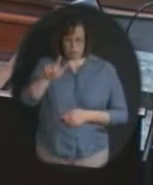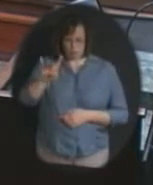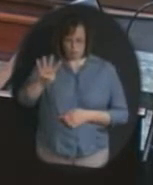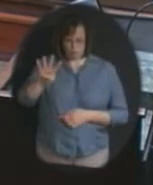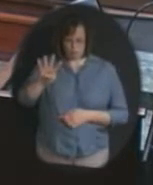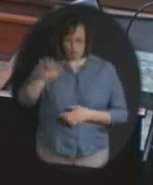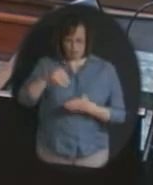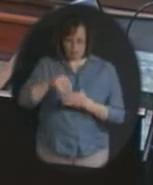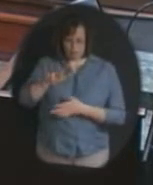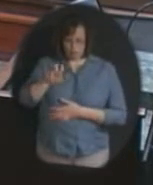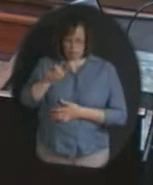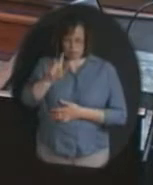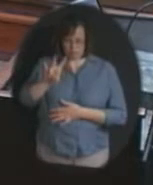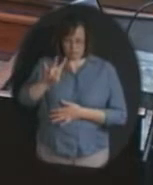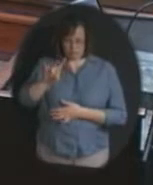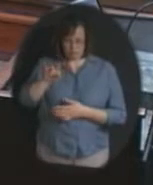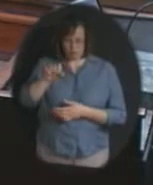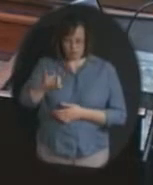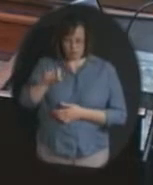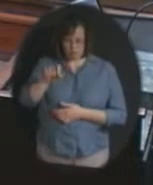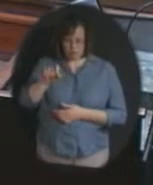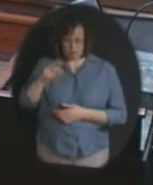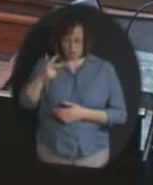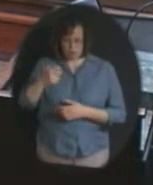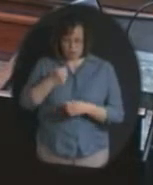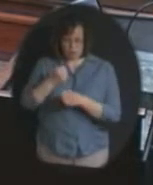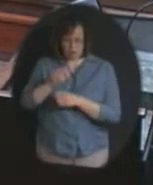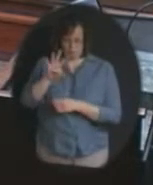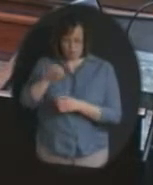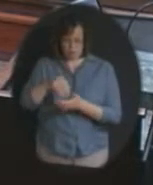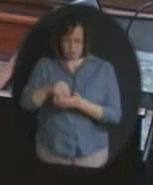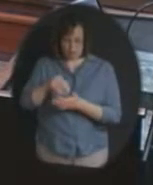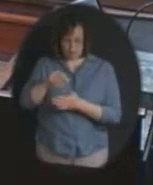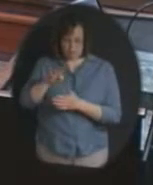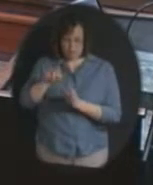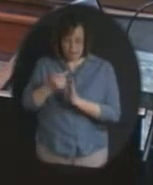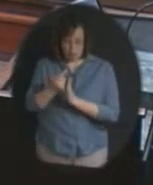$24,327.49, including a 3-year, 4,000-hour warranty.